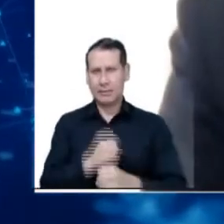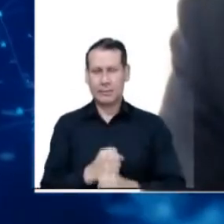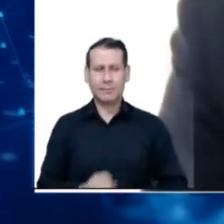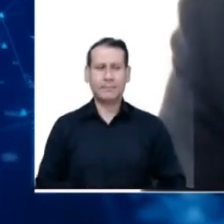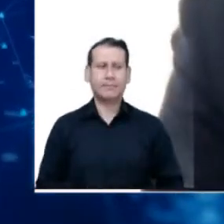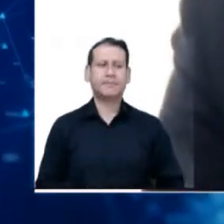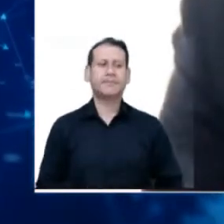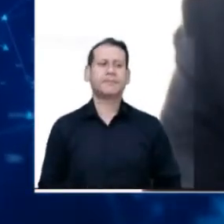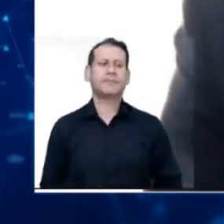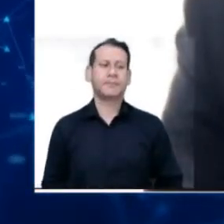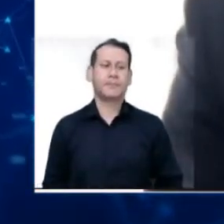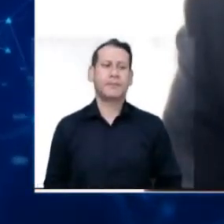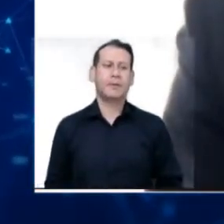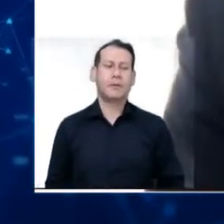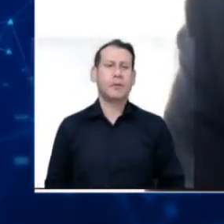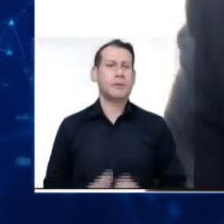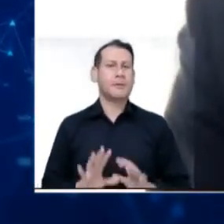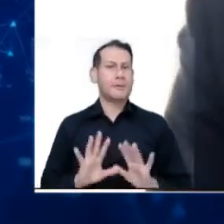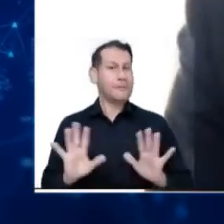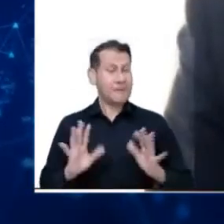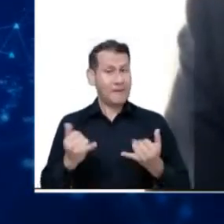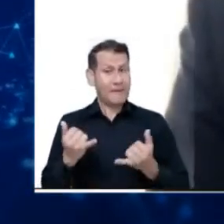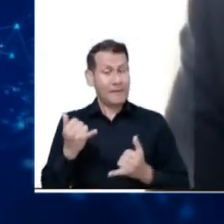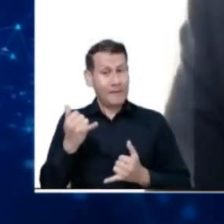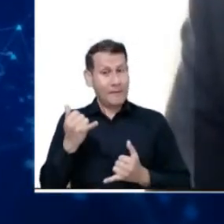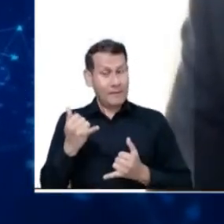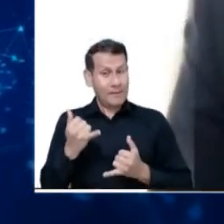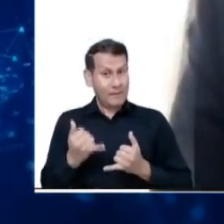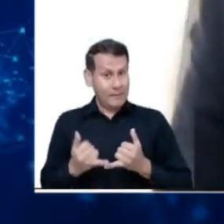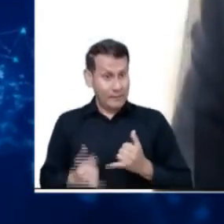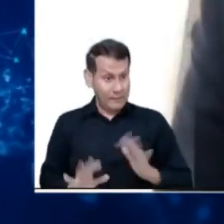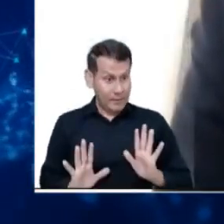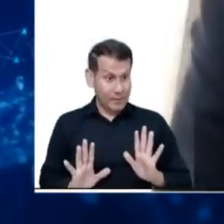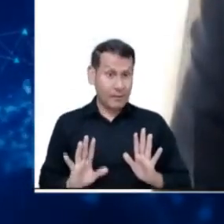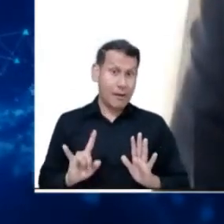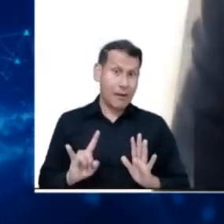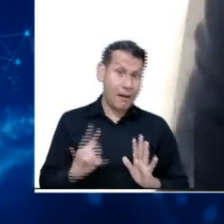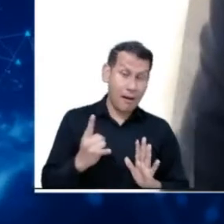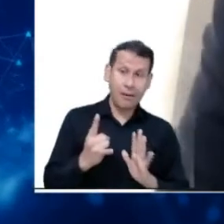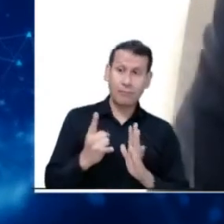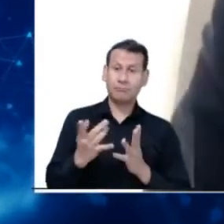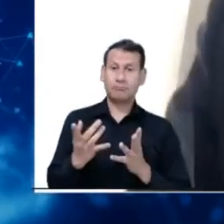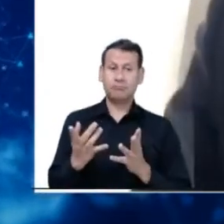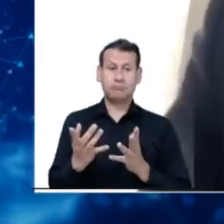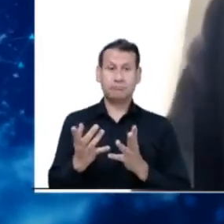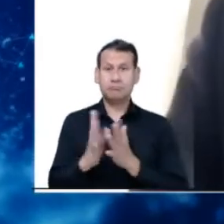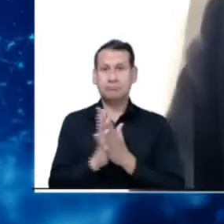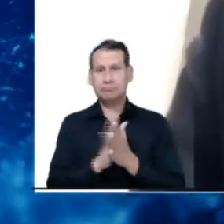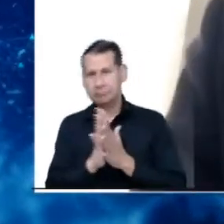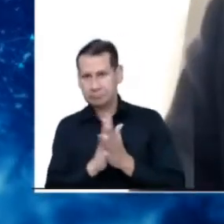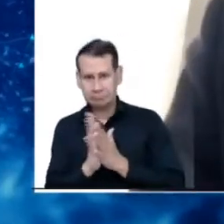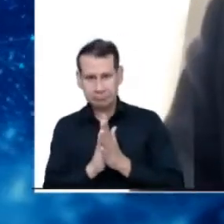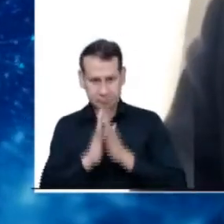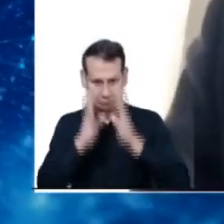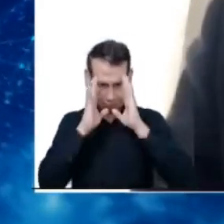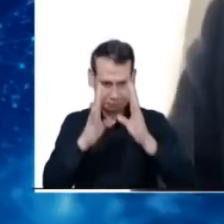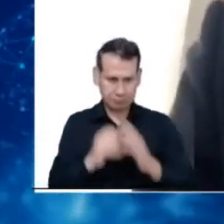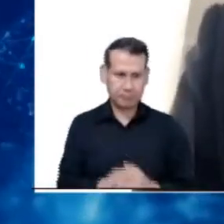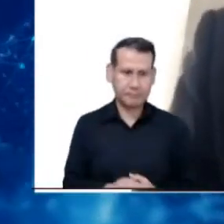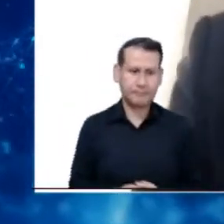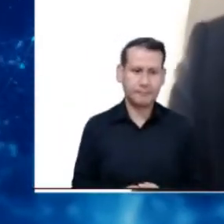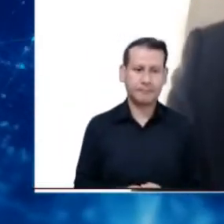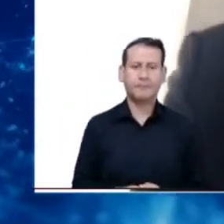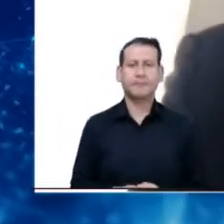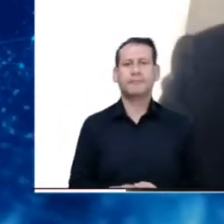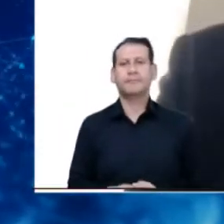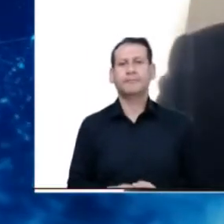years. And with that, I will be finishing my comments and so on, and I will be open to Q&A. Thank